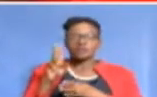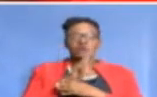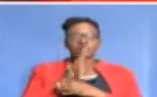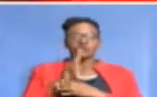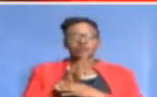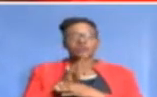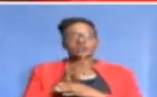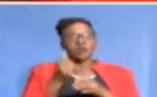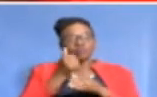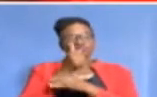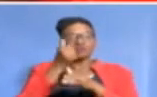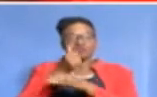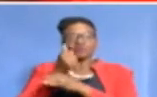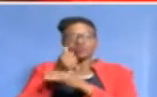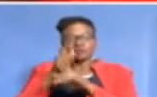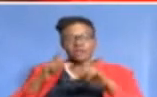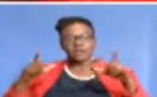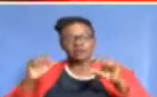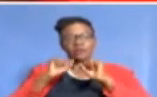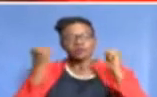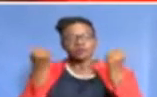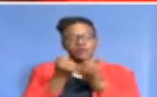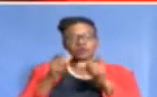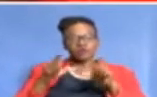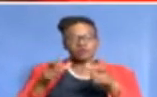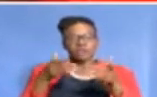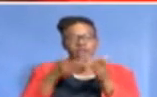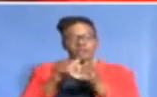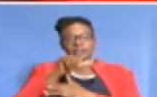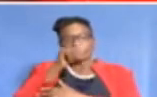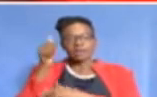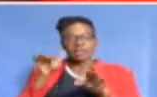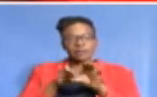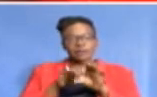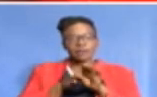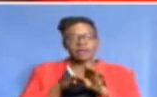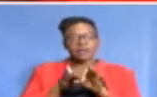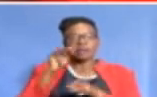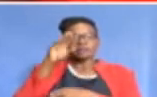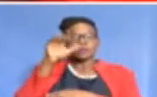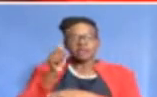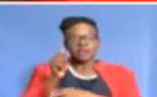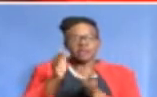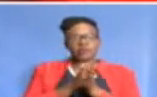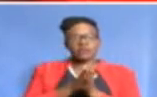language on social media against other members of the county assembly and members of the executive.